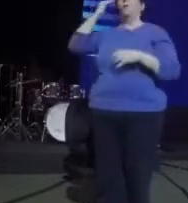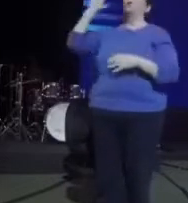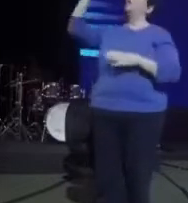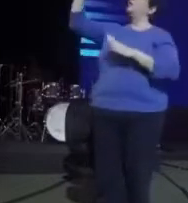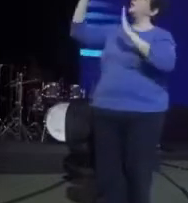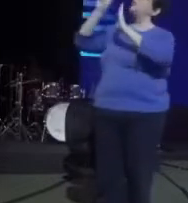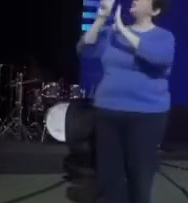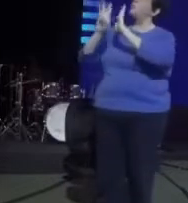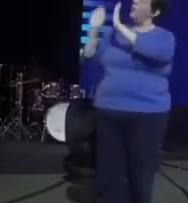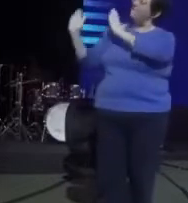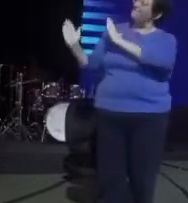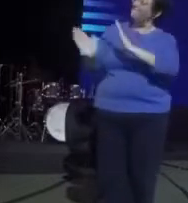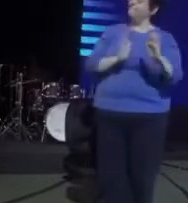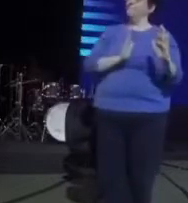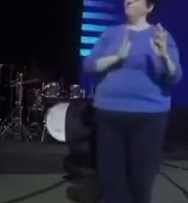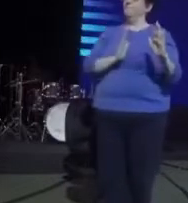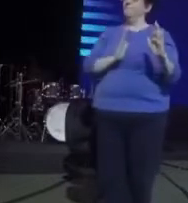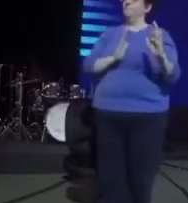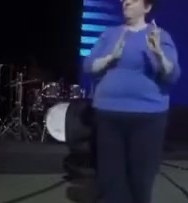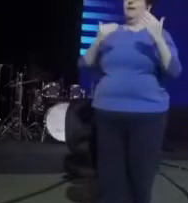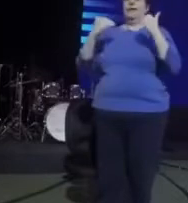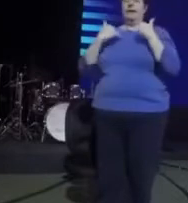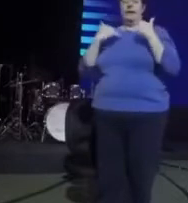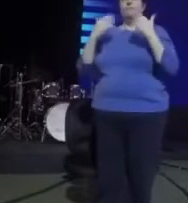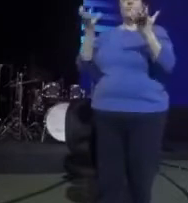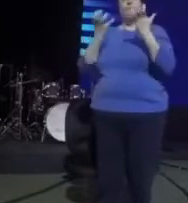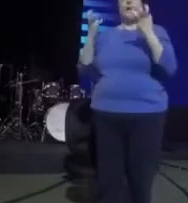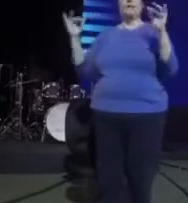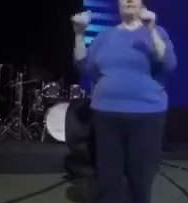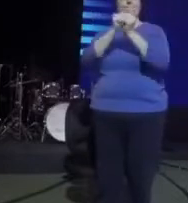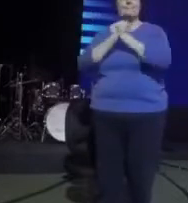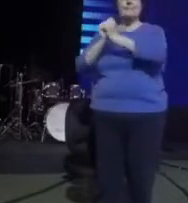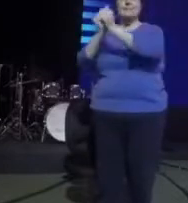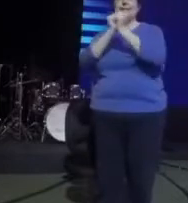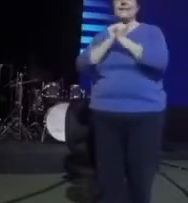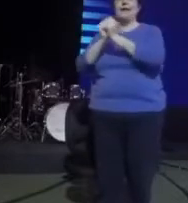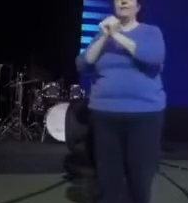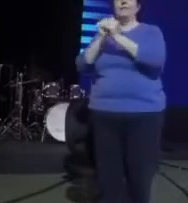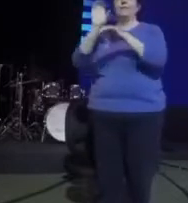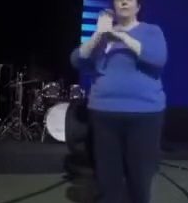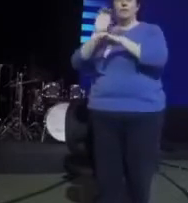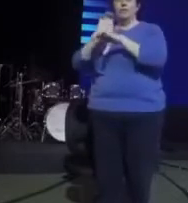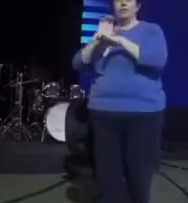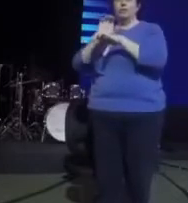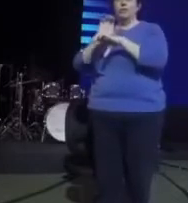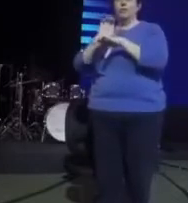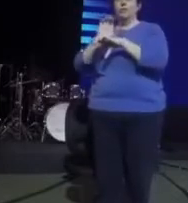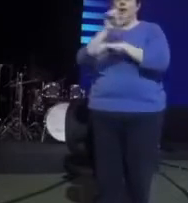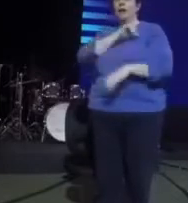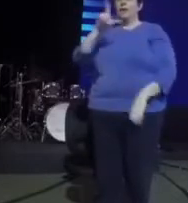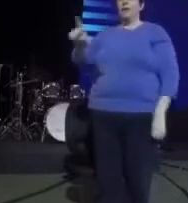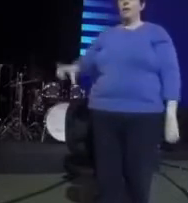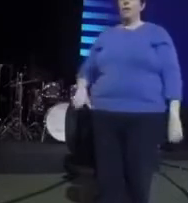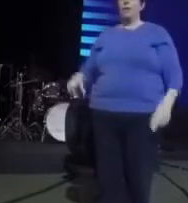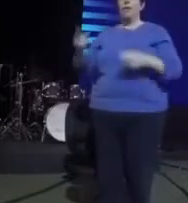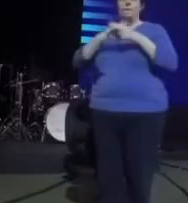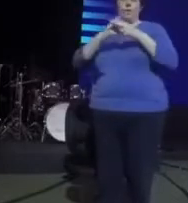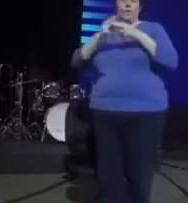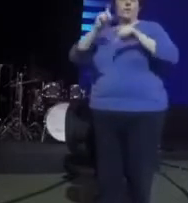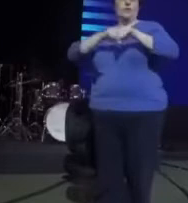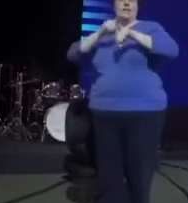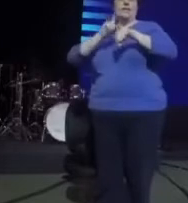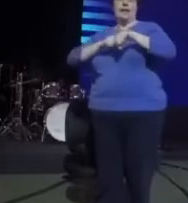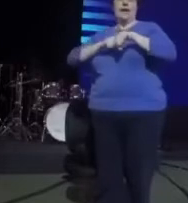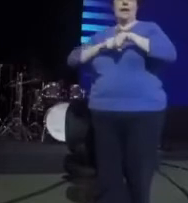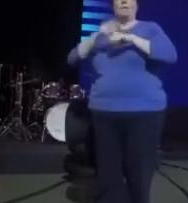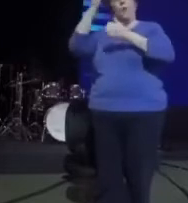will, Father, to have church. It's your will for us to gather together. And Lord, for this short season of time,